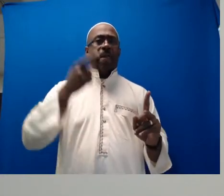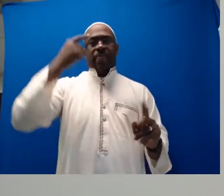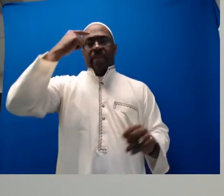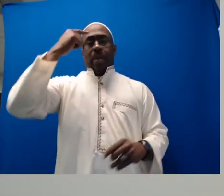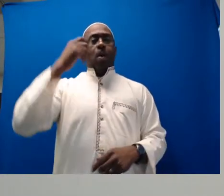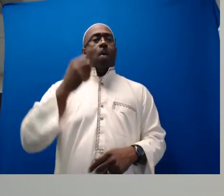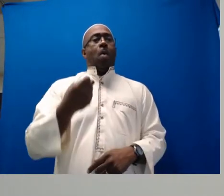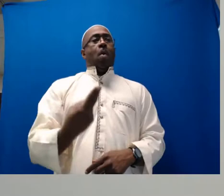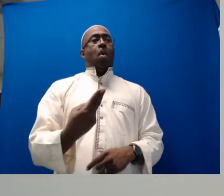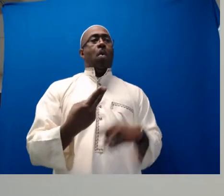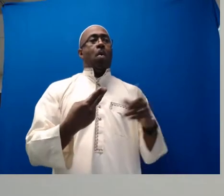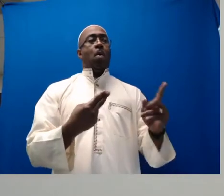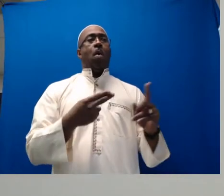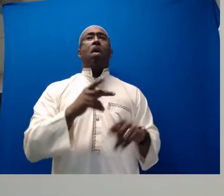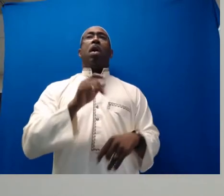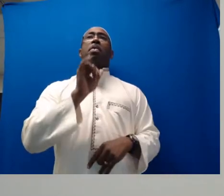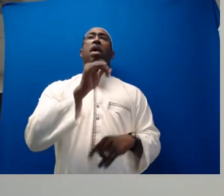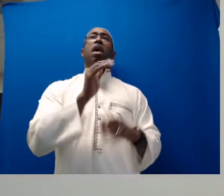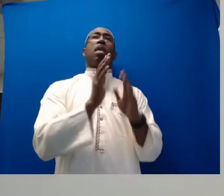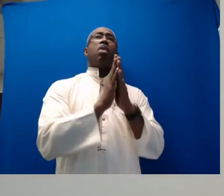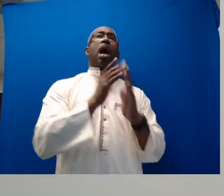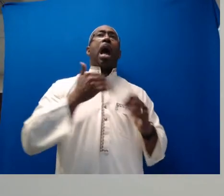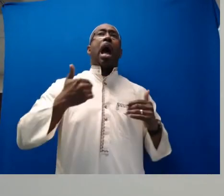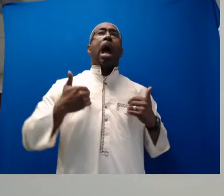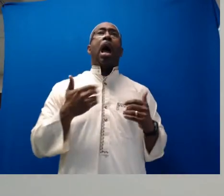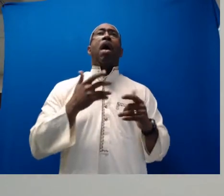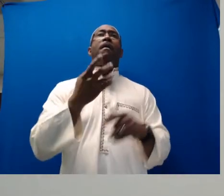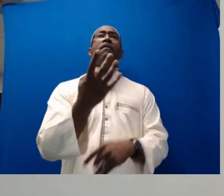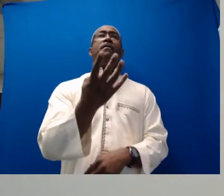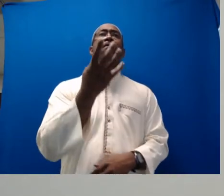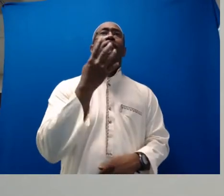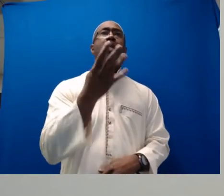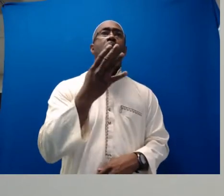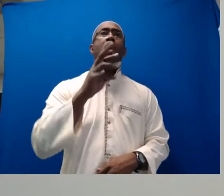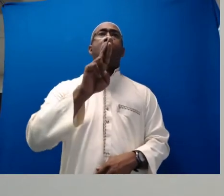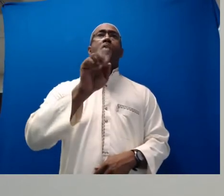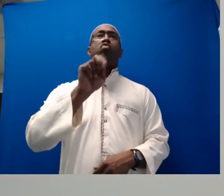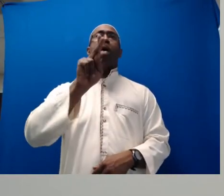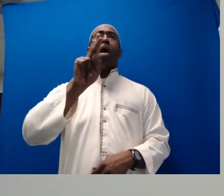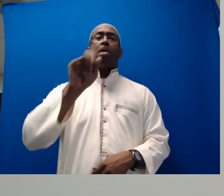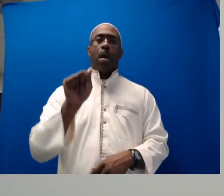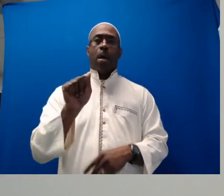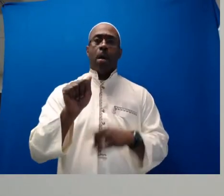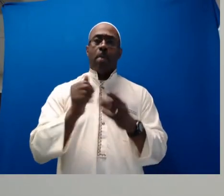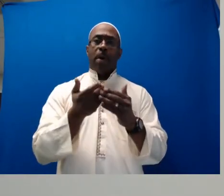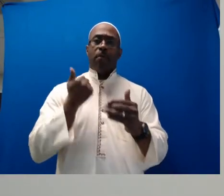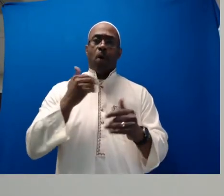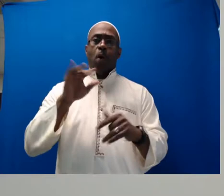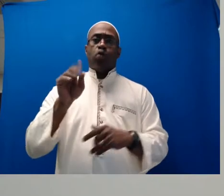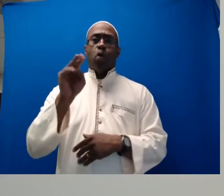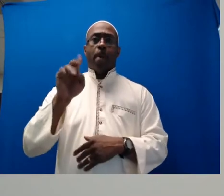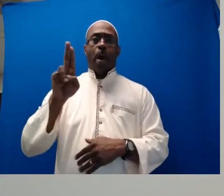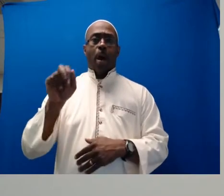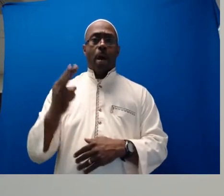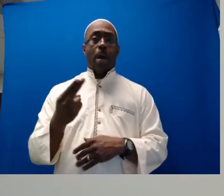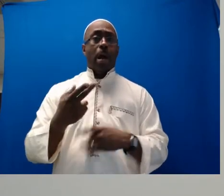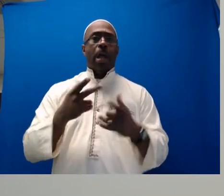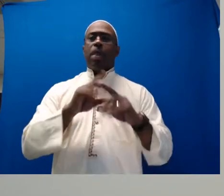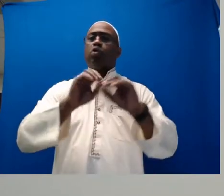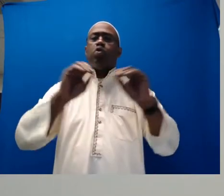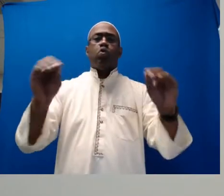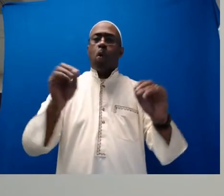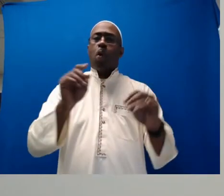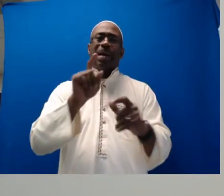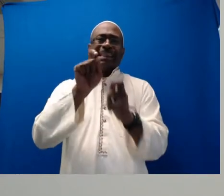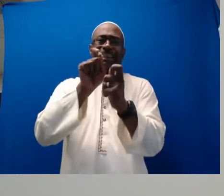think that Salat al-Jumu'ah has four rak'ah sunnah before Jumu'ah. The scholars teach us that there is no fixed number